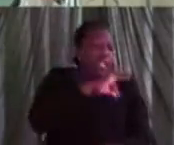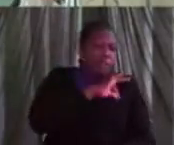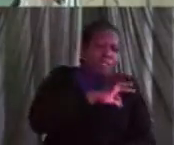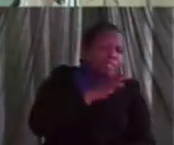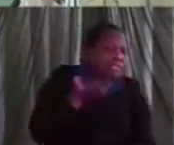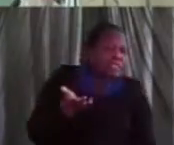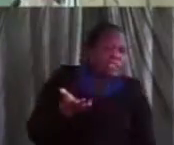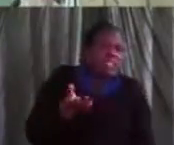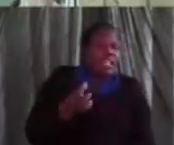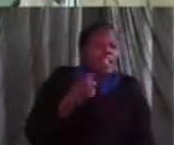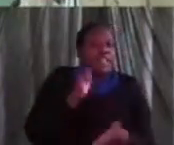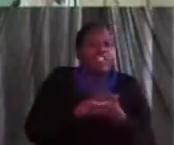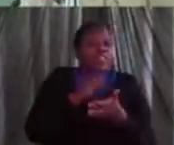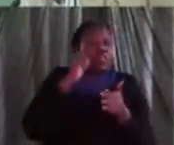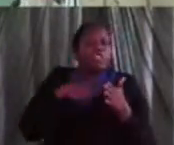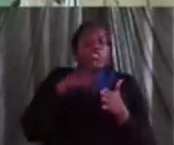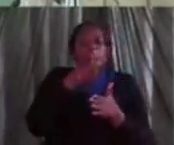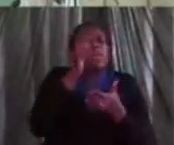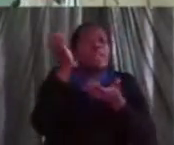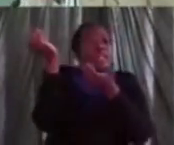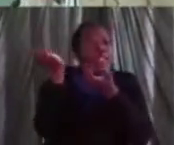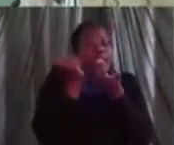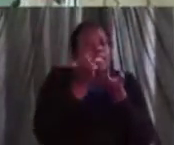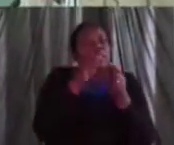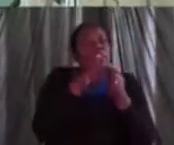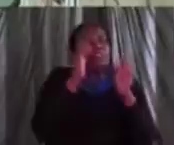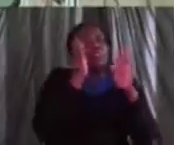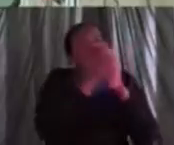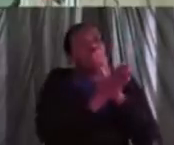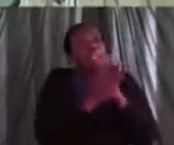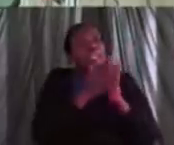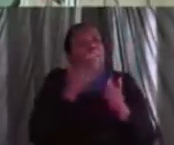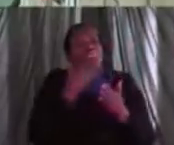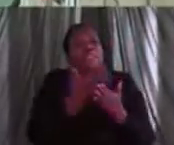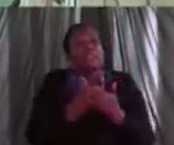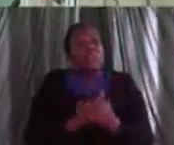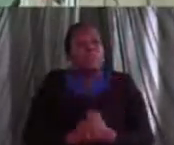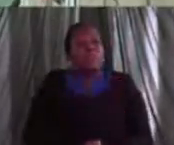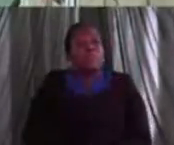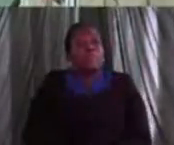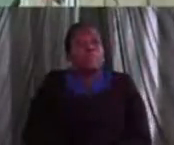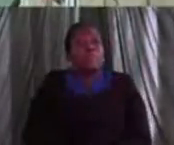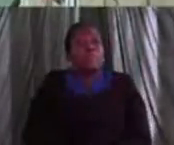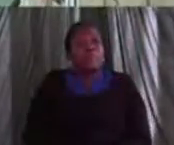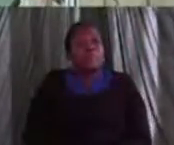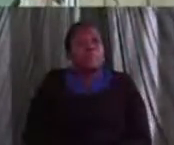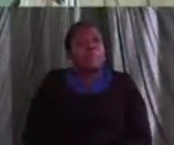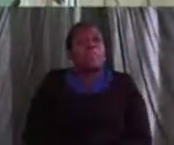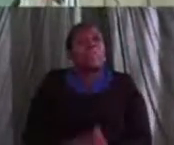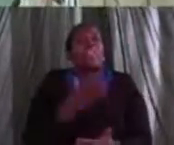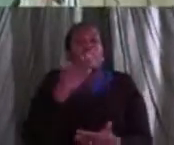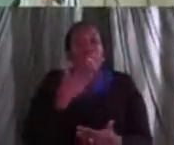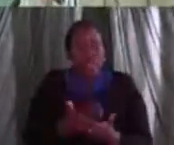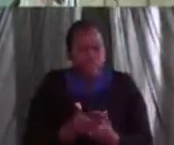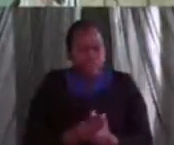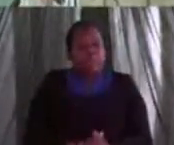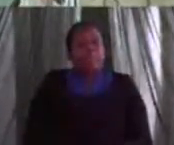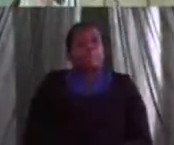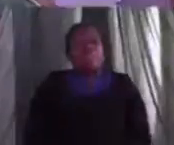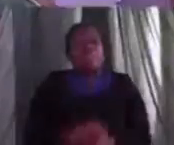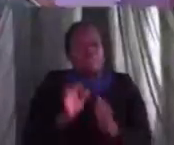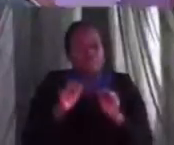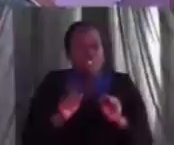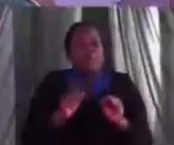liabilities. That is what you are required to file. Thank you, Judge. Thank you. We shall comply.